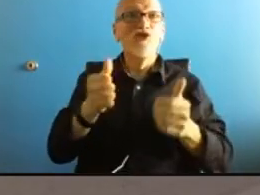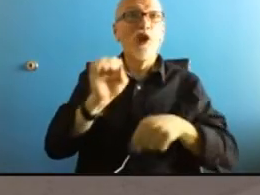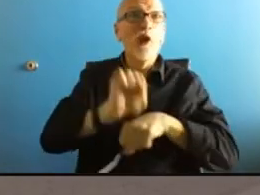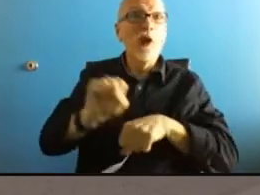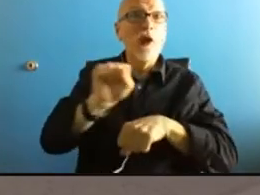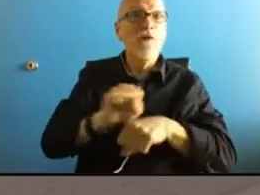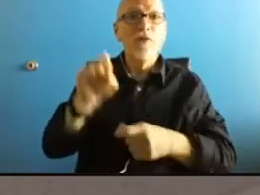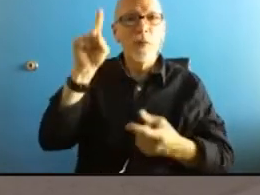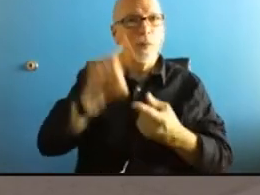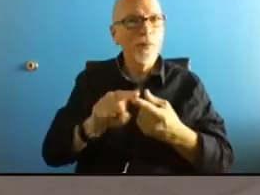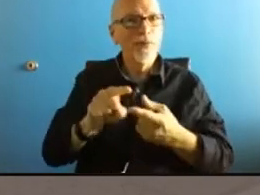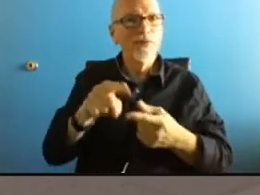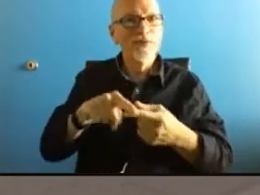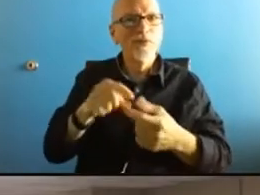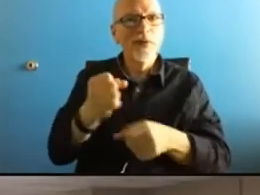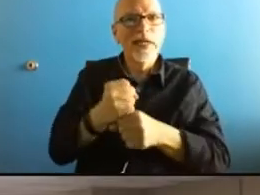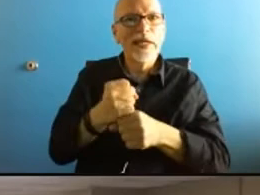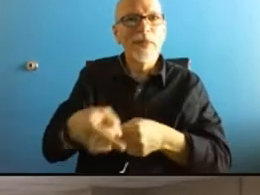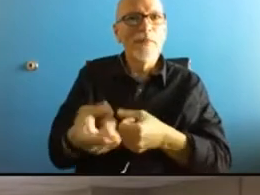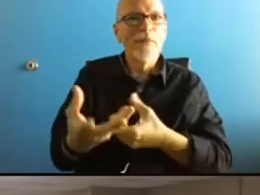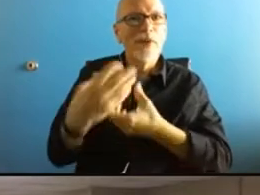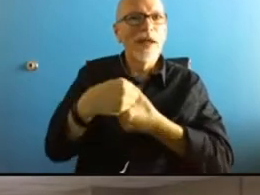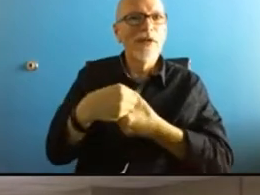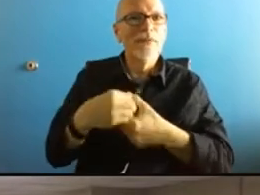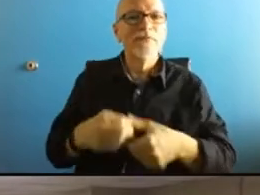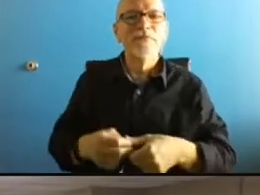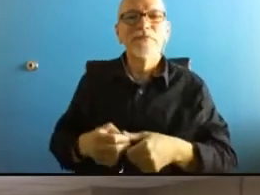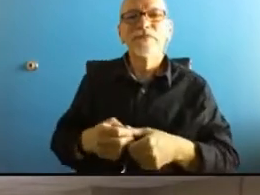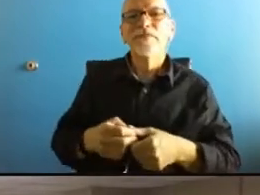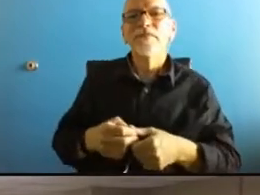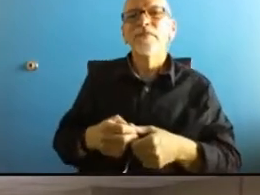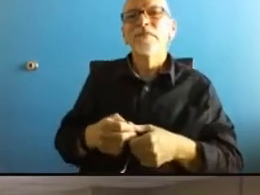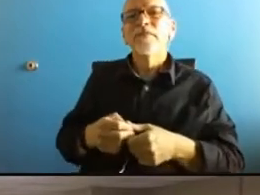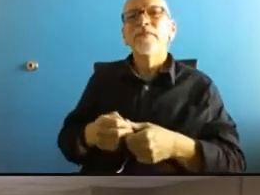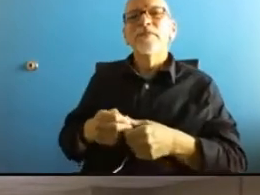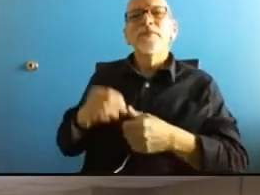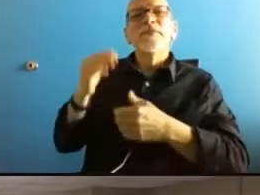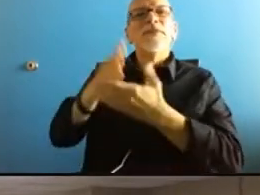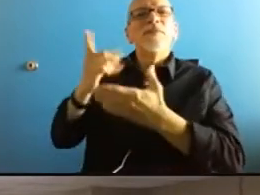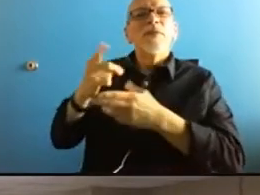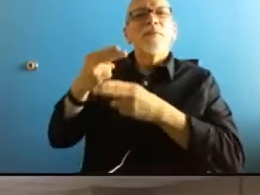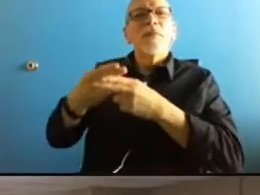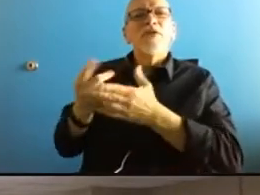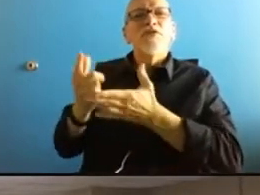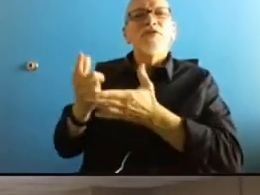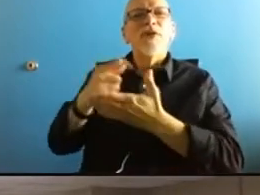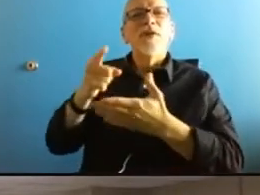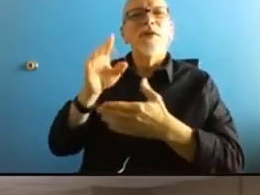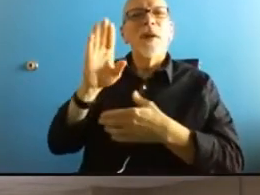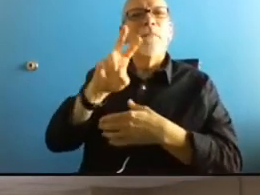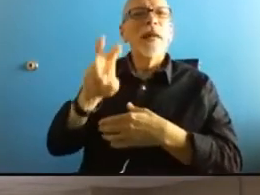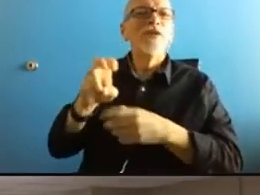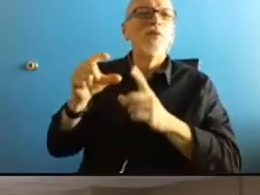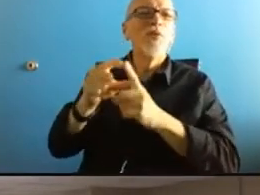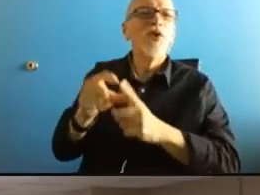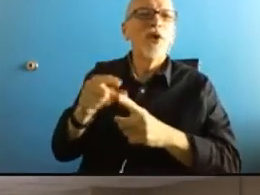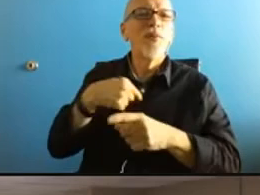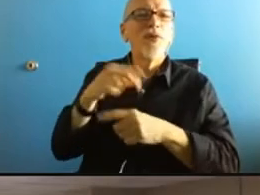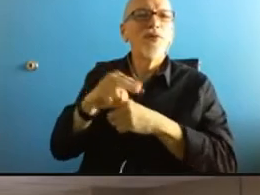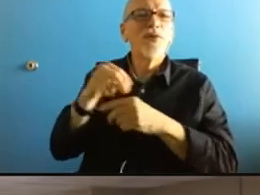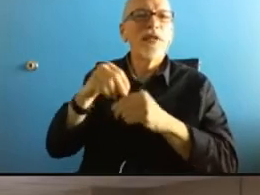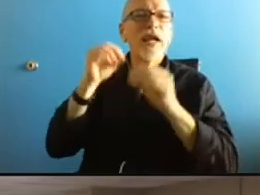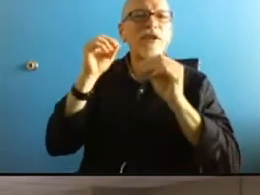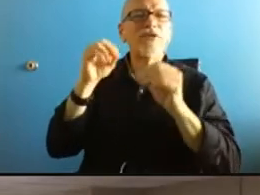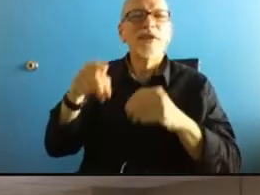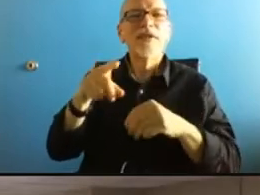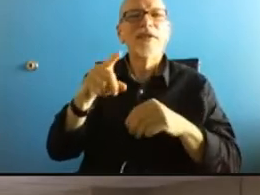engage them. Someone brought it up earlier and they mentioned, the buzzword that we all use in education,